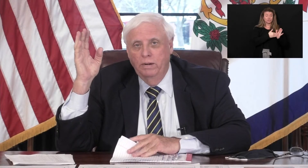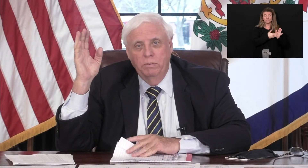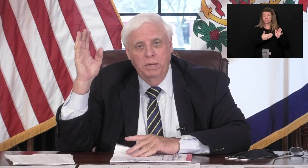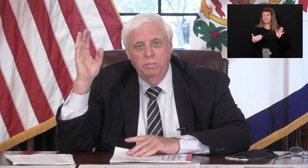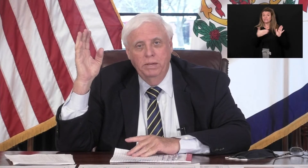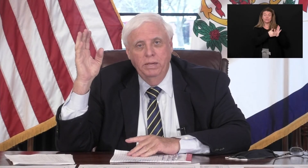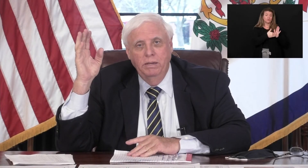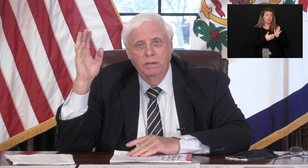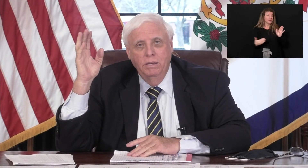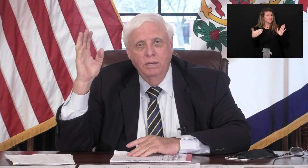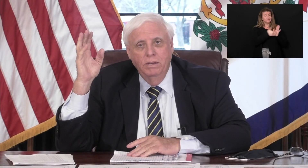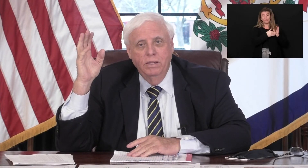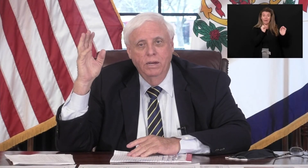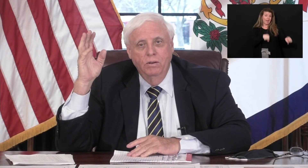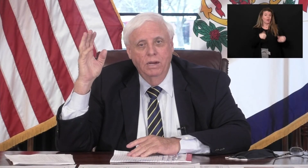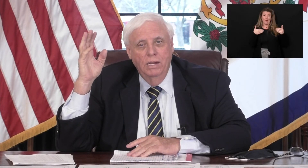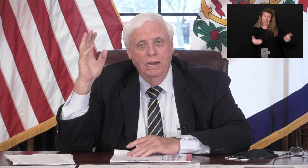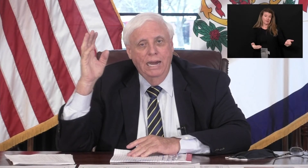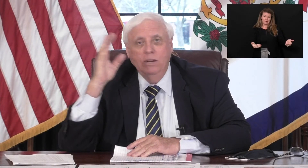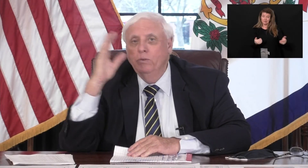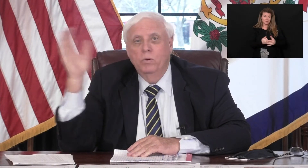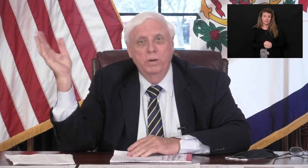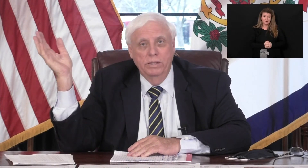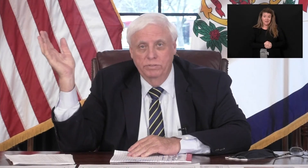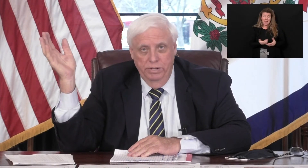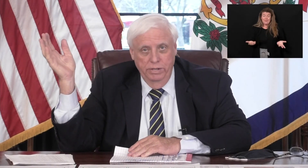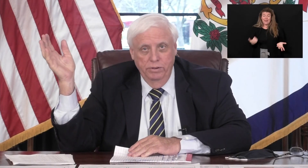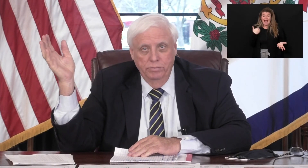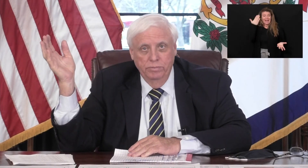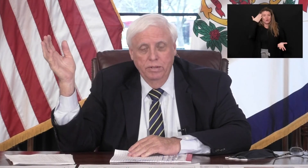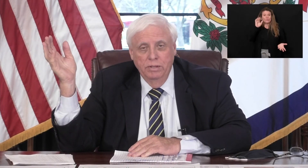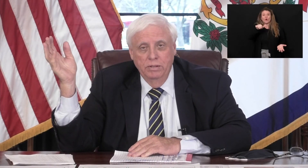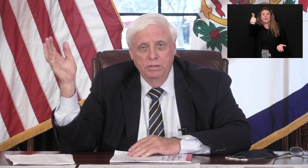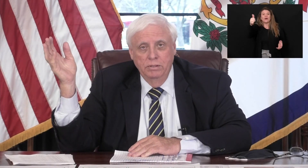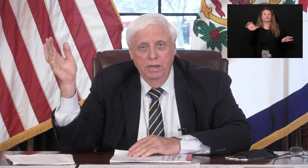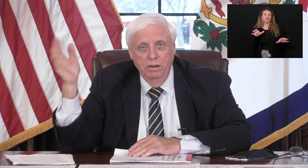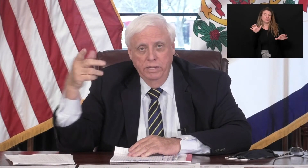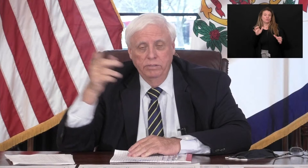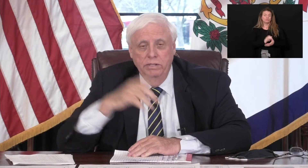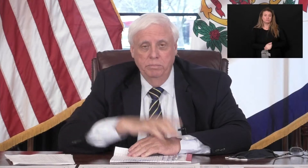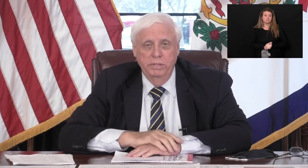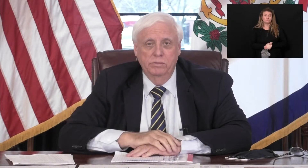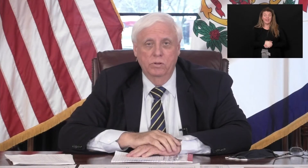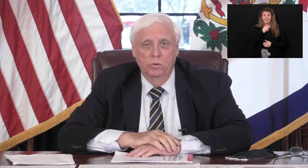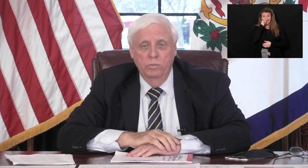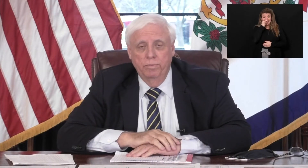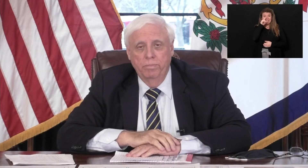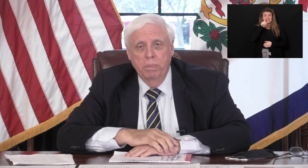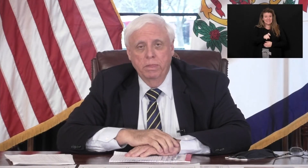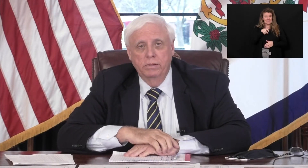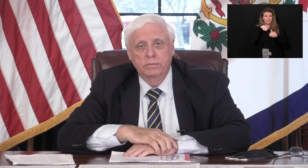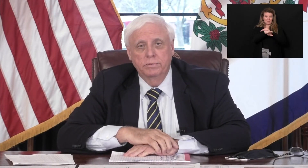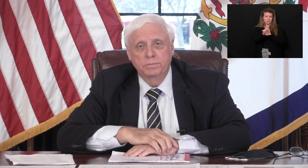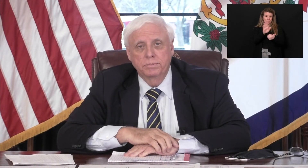or whatever it may be. You know, I don't know what else to do. Our kids need to be in school.